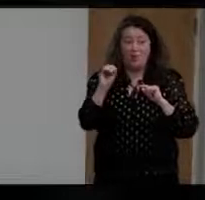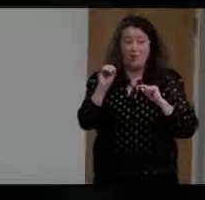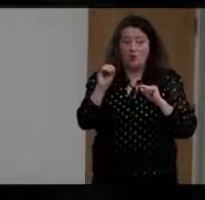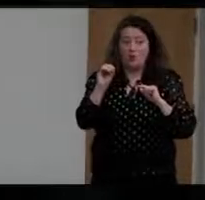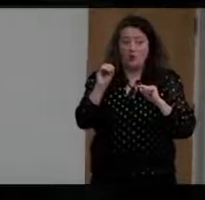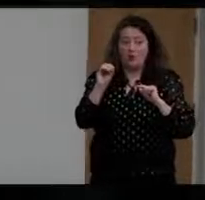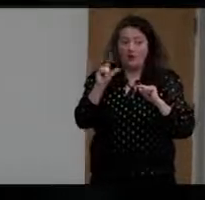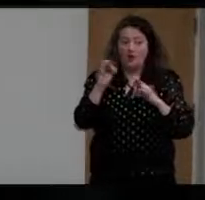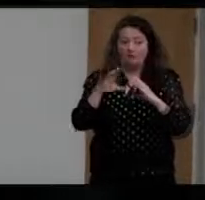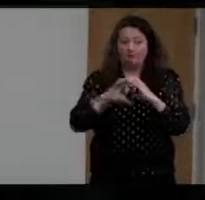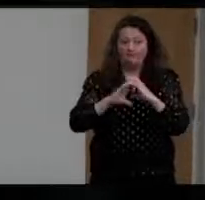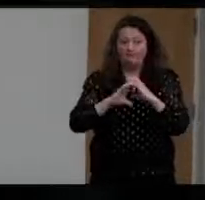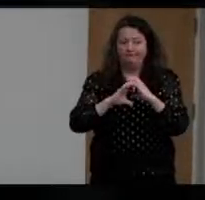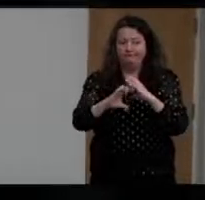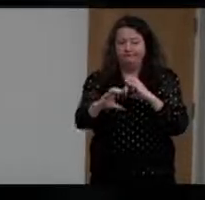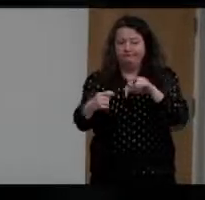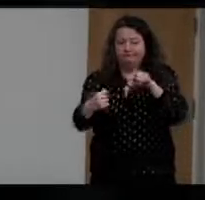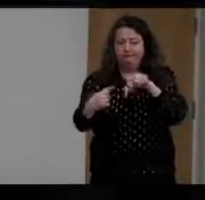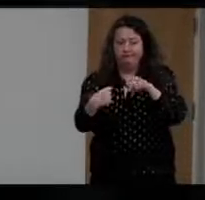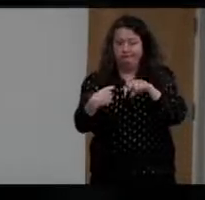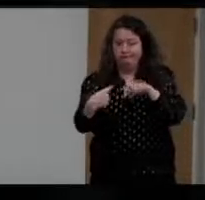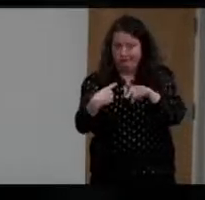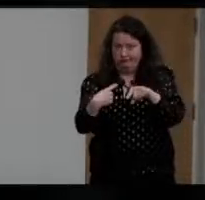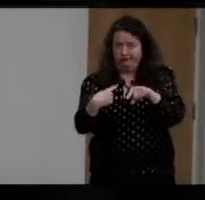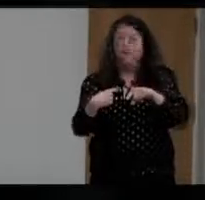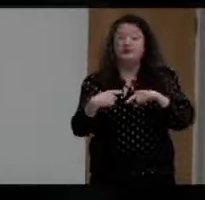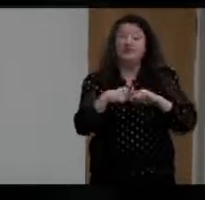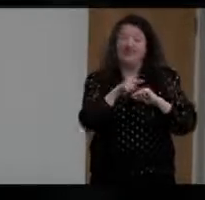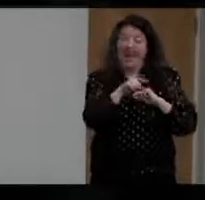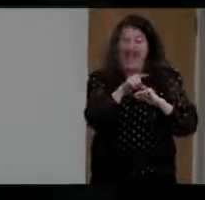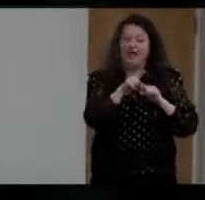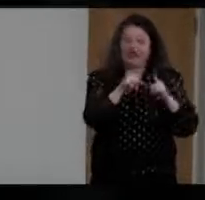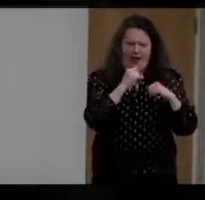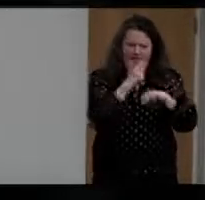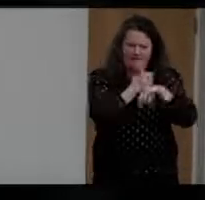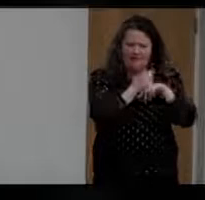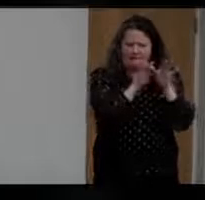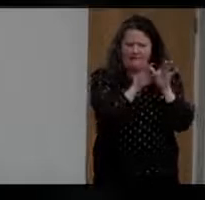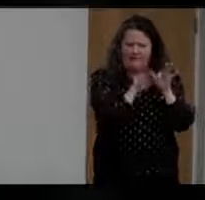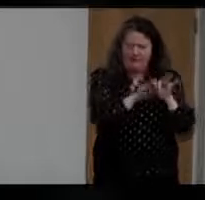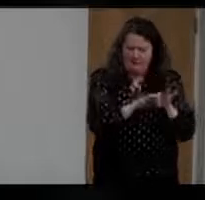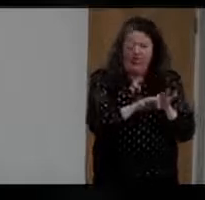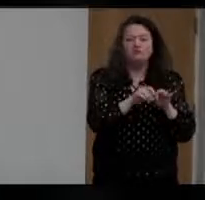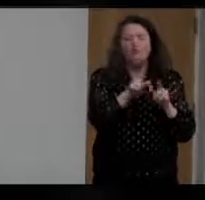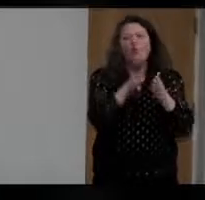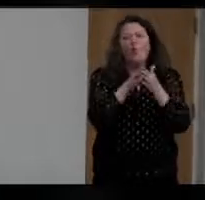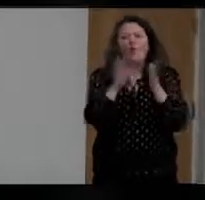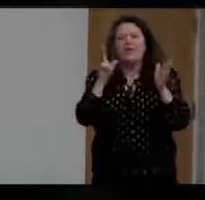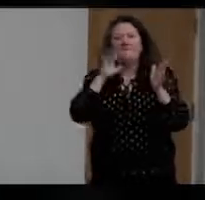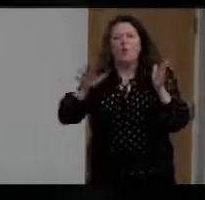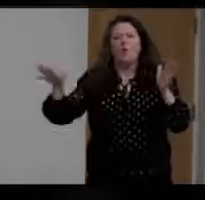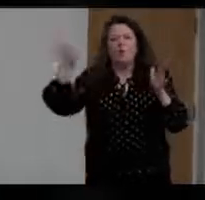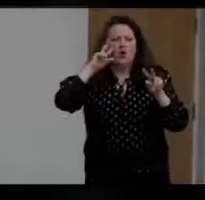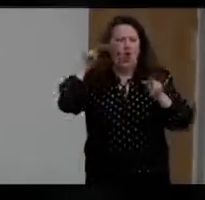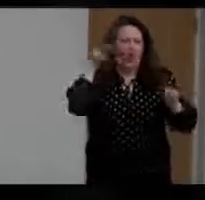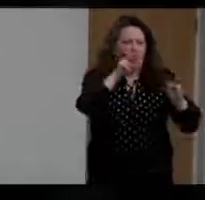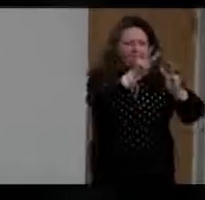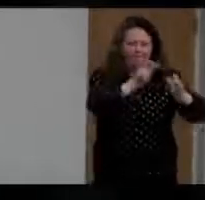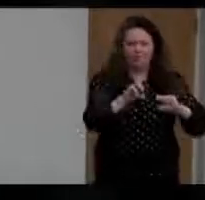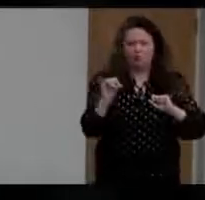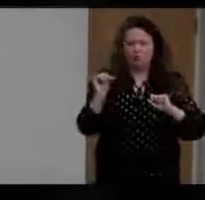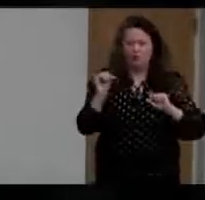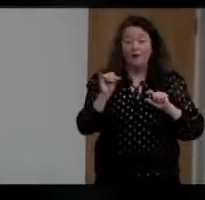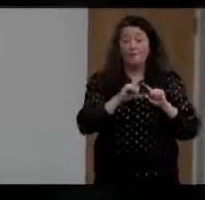these models and make it completely open source. I'm looking forward to that. But technologically, this can't continue. You get a microscopic improvement